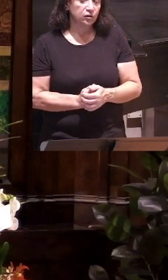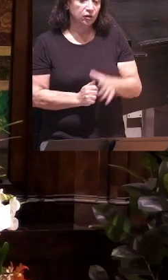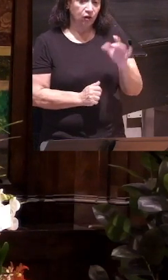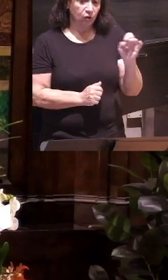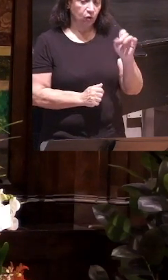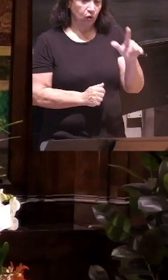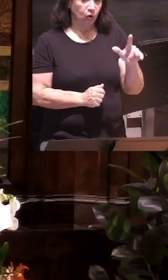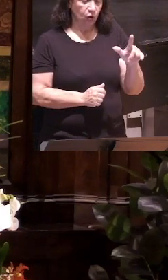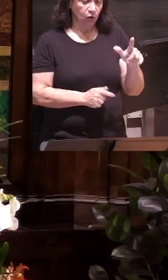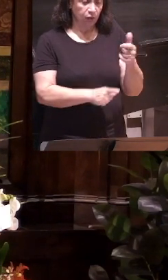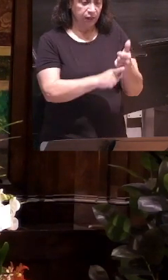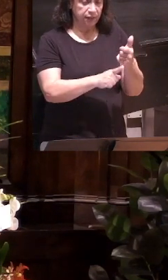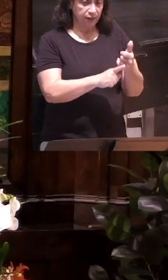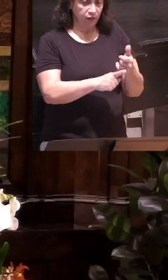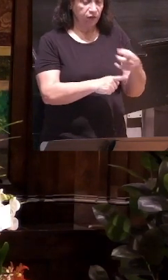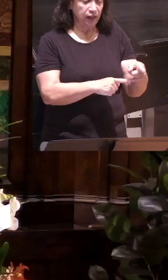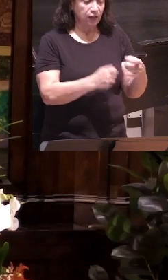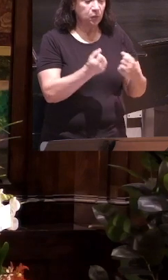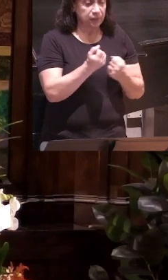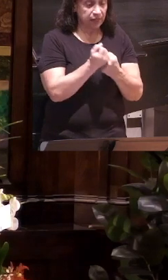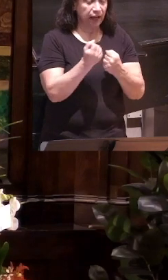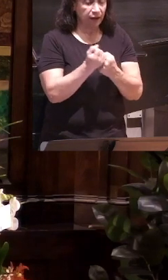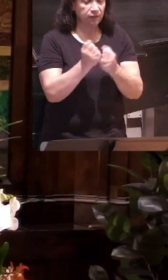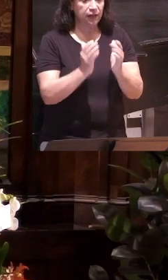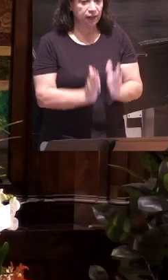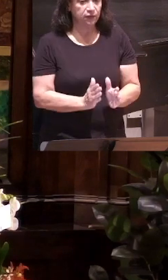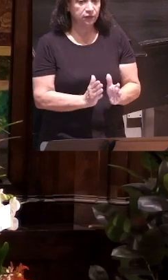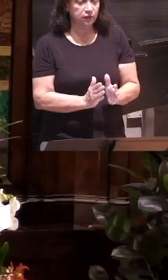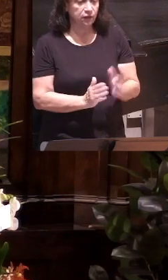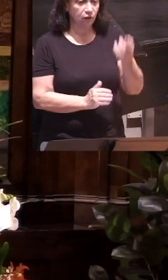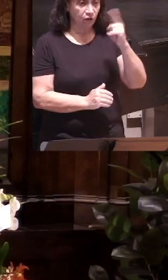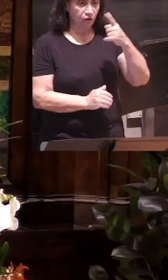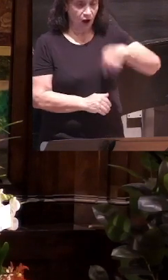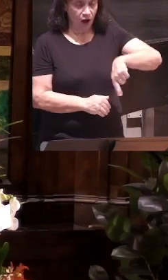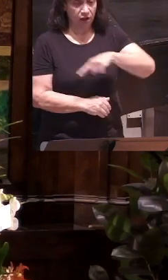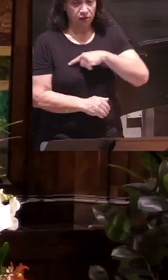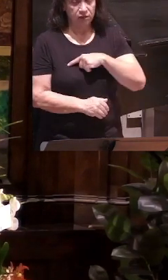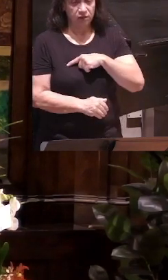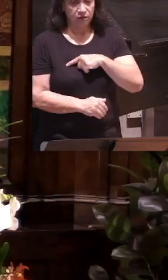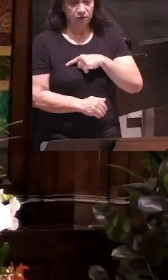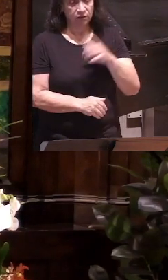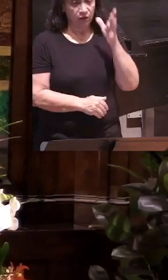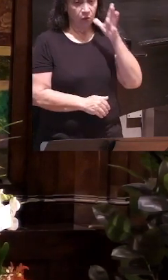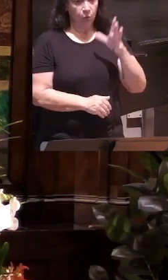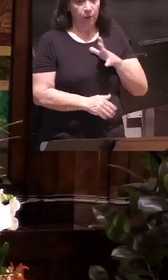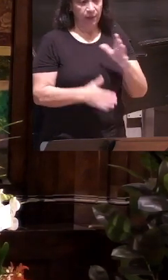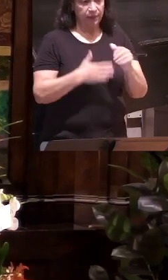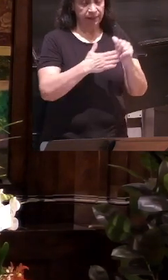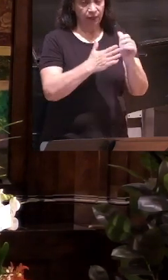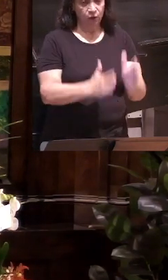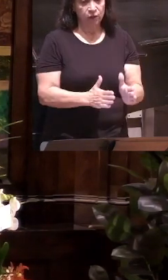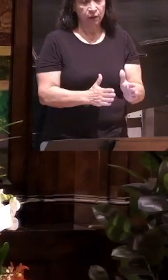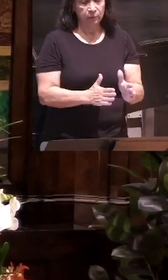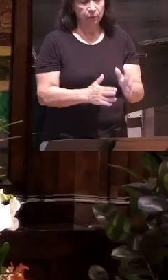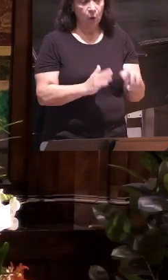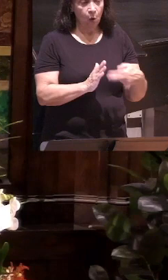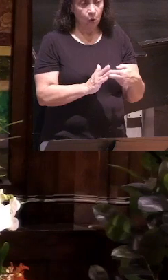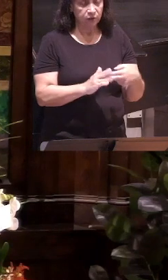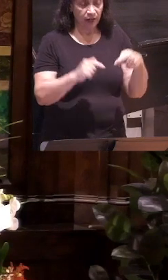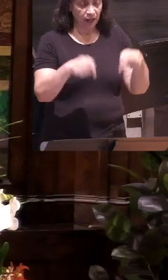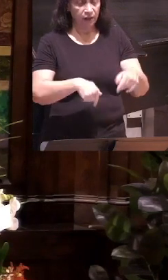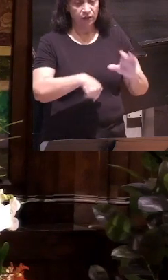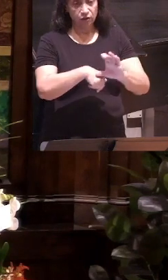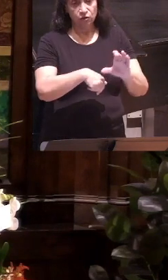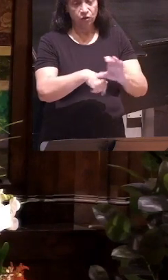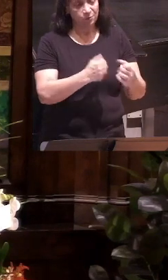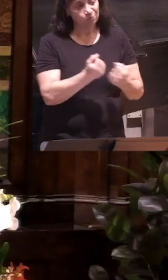Earl was an advocate for us in female leadership at this